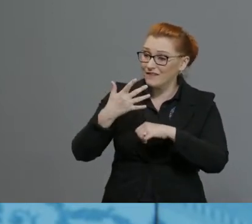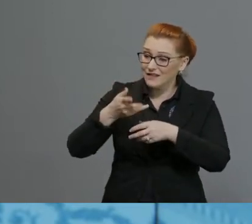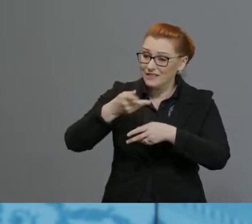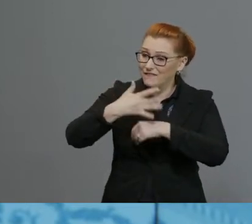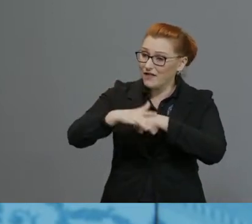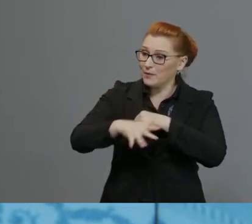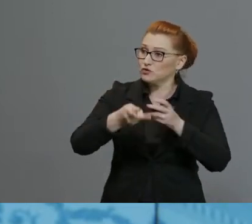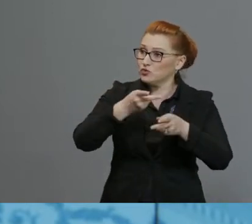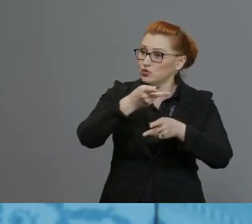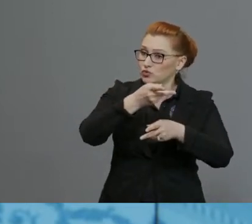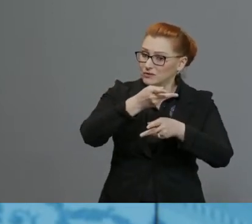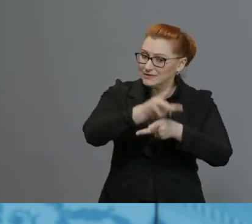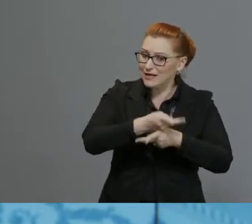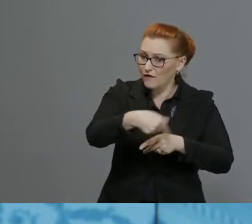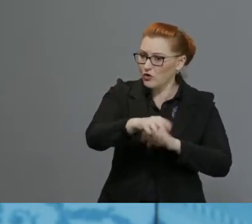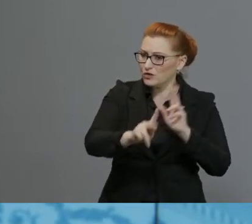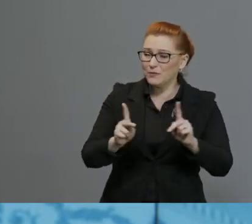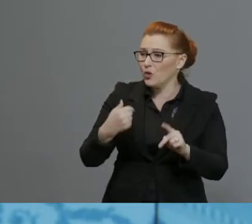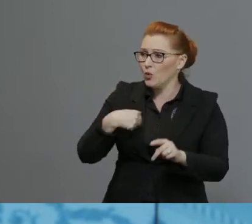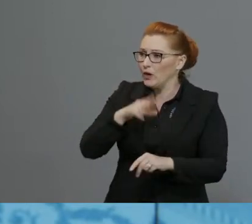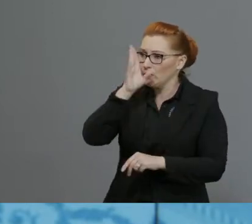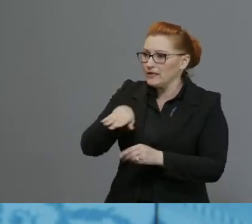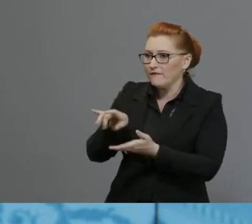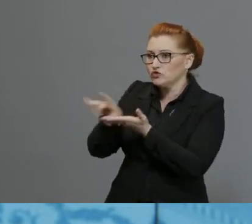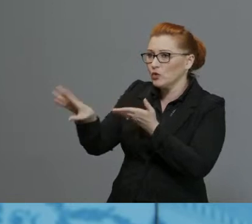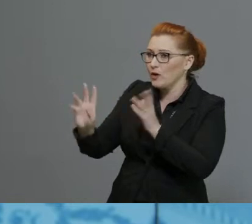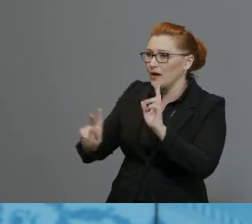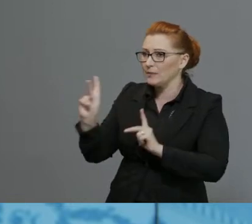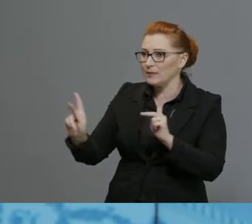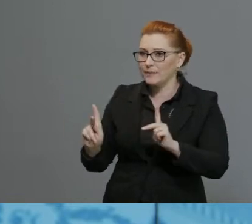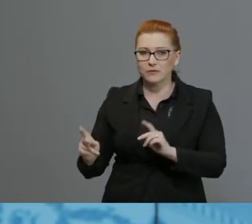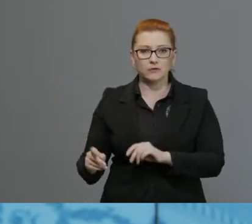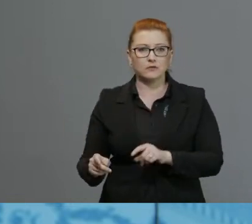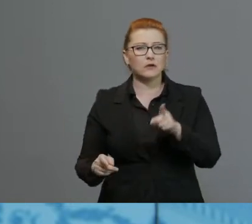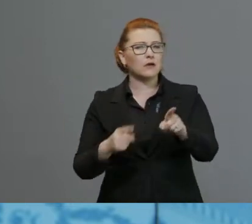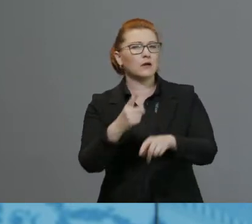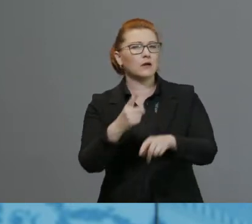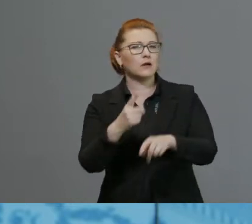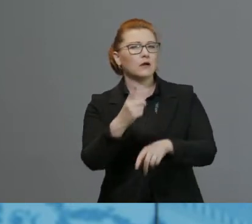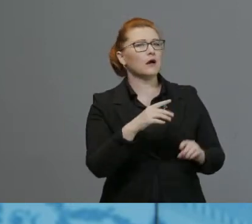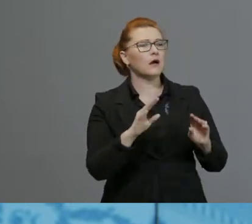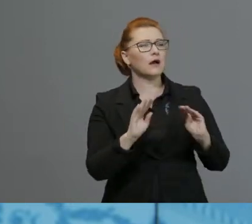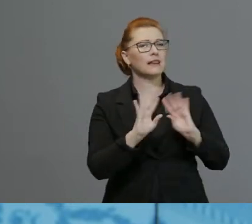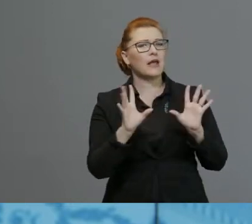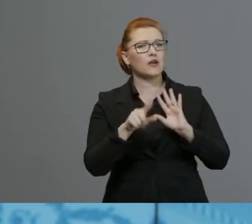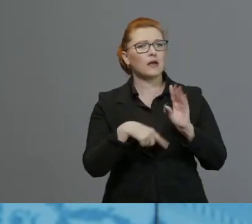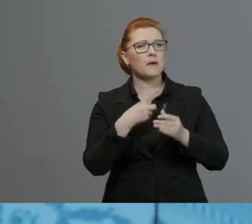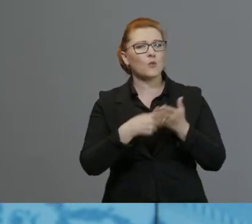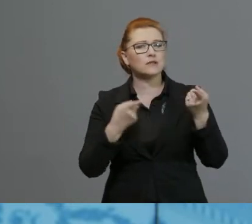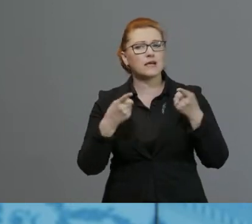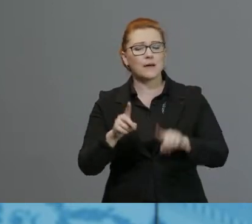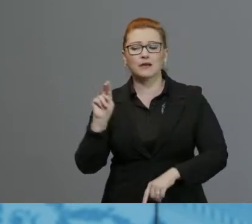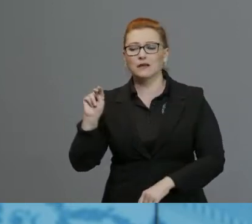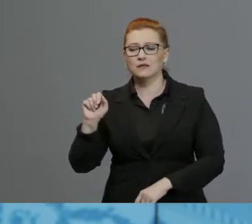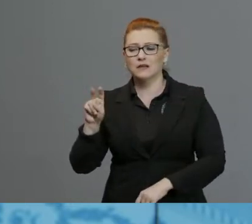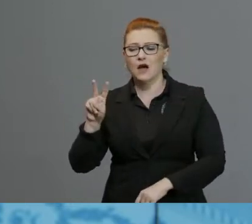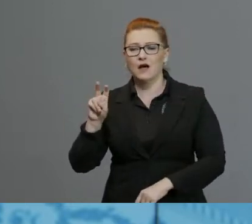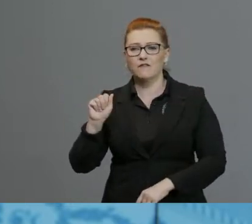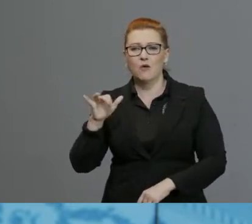medical costs can be pretty outstanding for something like this. Is there any clarity on what's happening with the dollar donation, why we're still